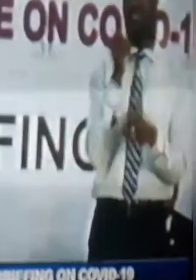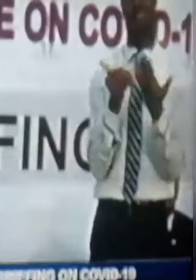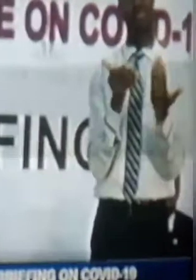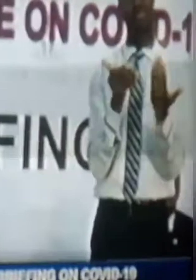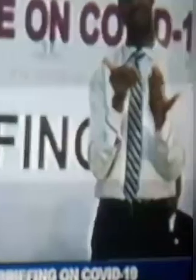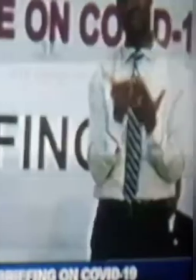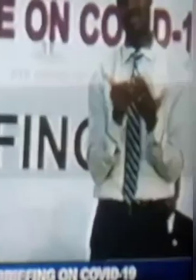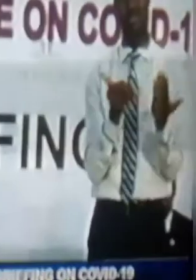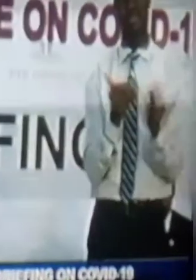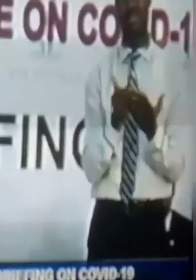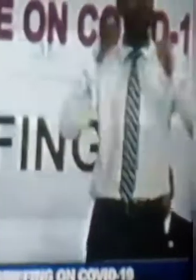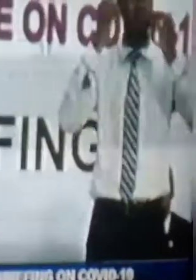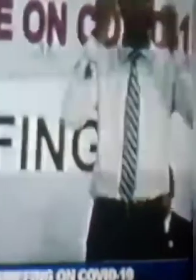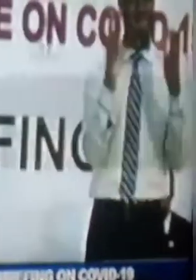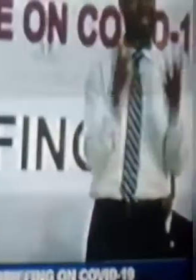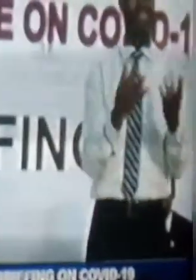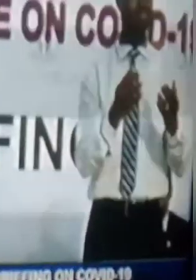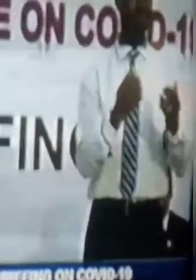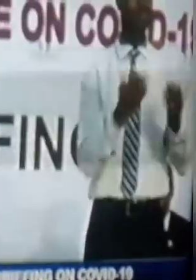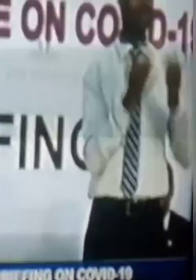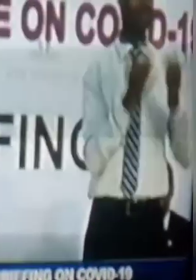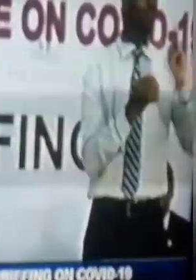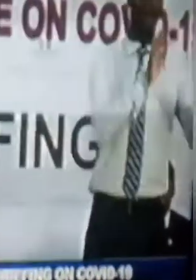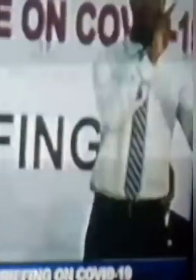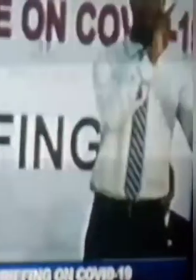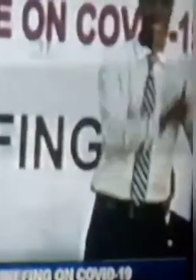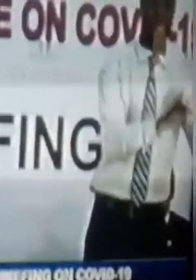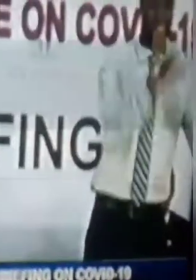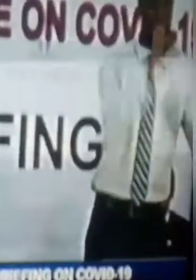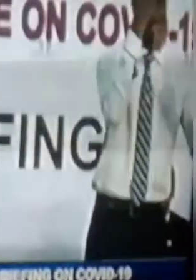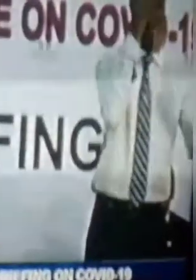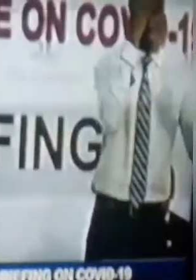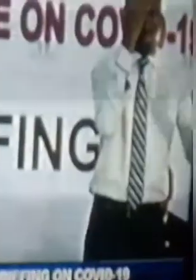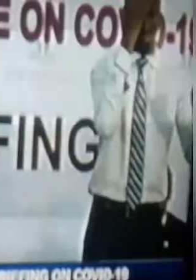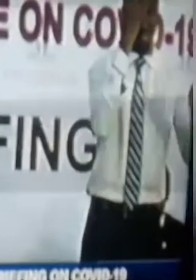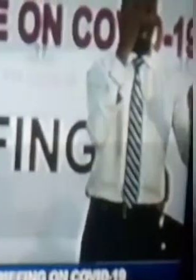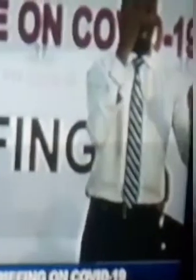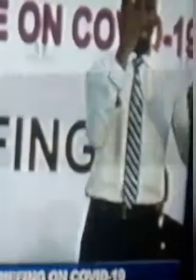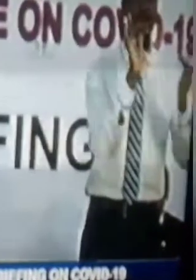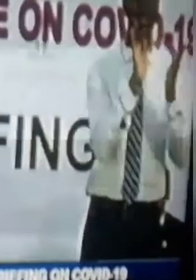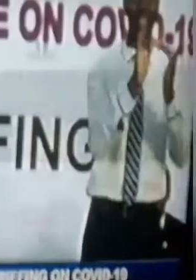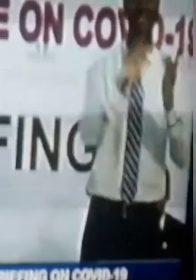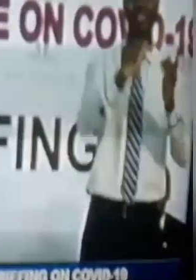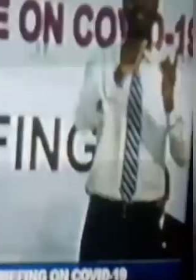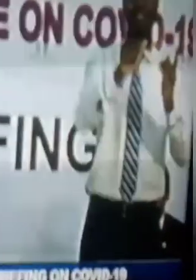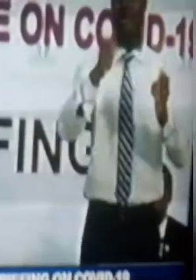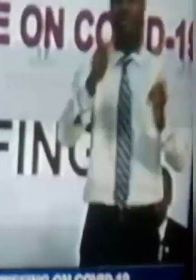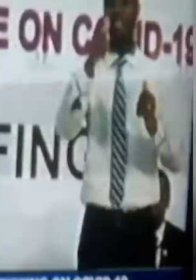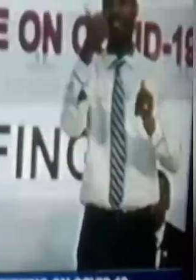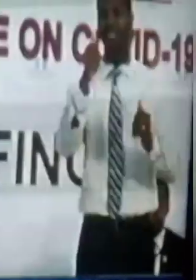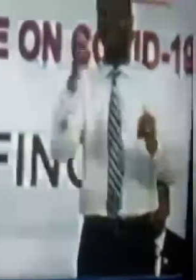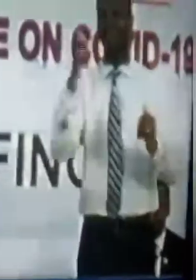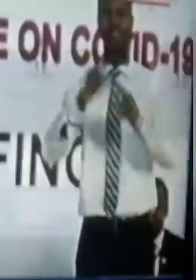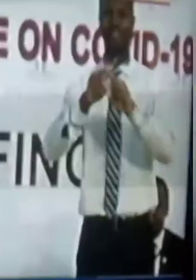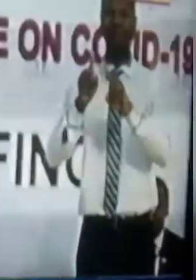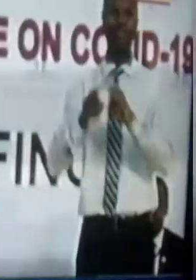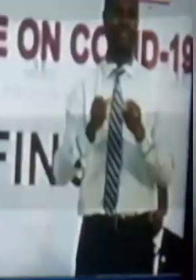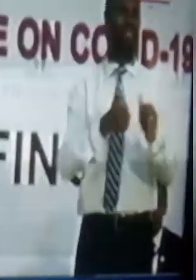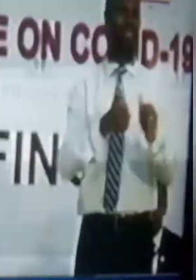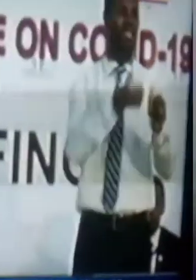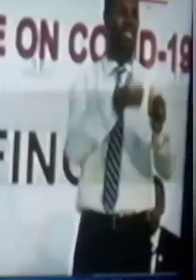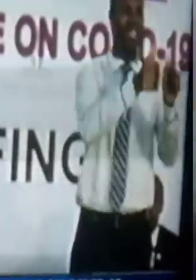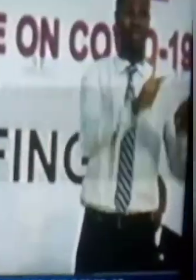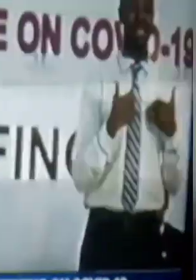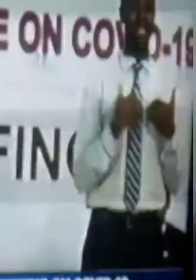of contacts of each individual. There used to be a lot more when the flights were still coming in, but now each case would have about 30 to